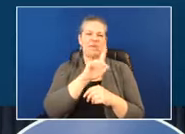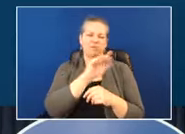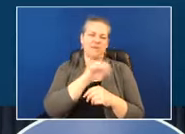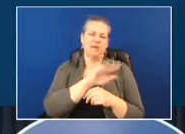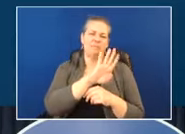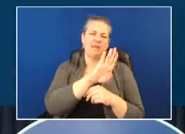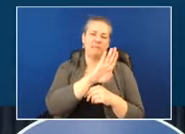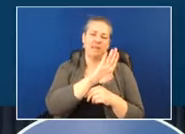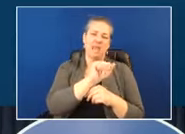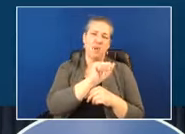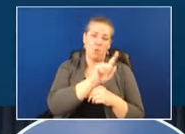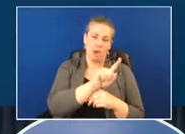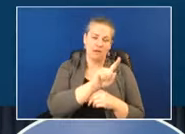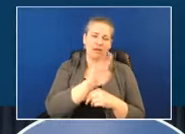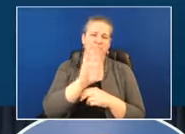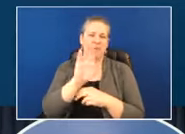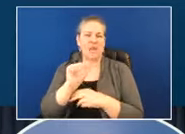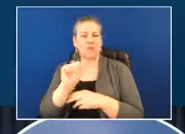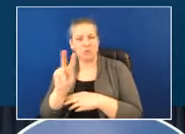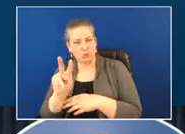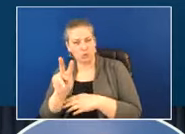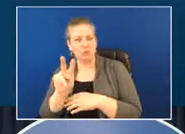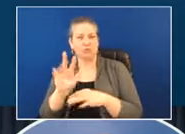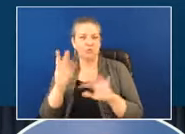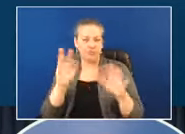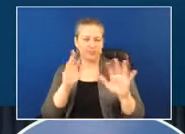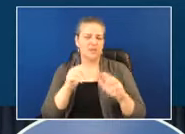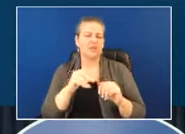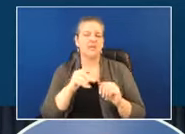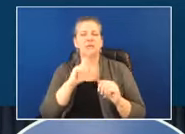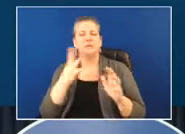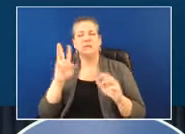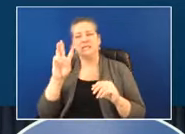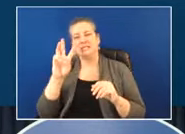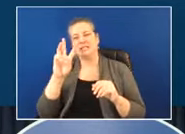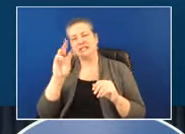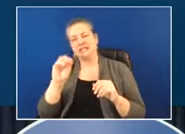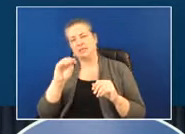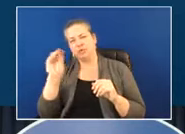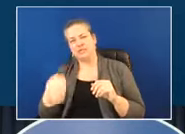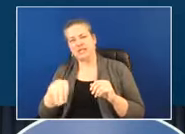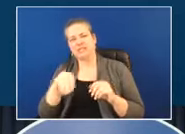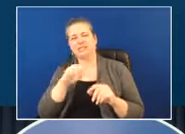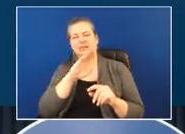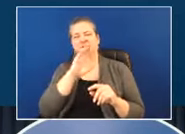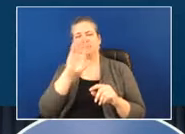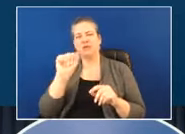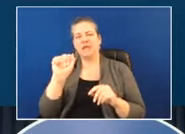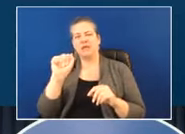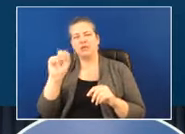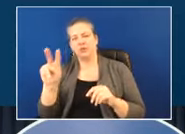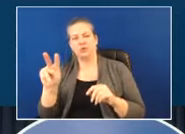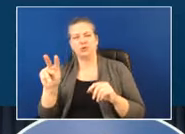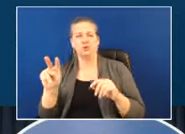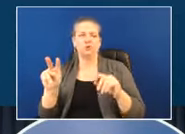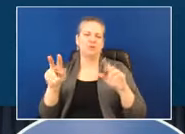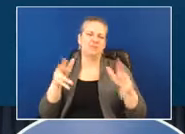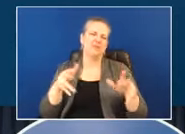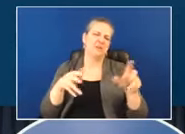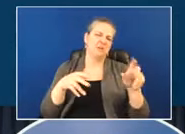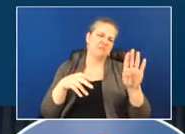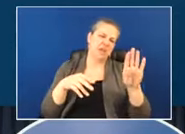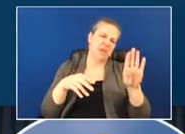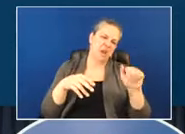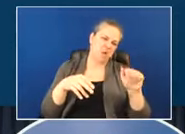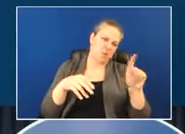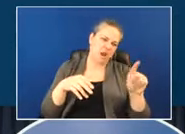Region 4, which Kentucky's a part, it's about 60% BA2 and 40% BA1. We lag just a little bit. We will stay